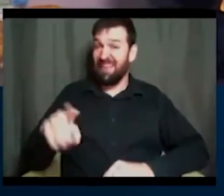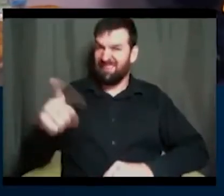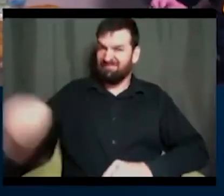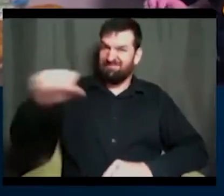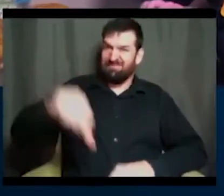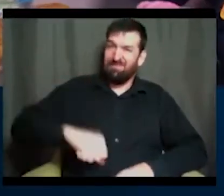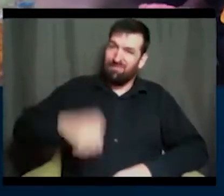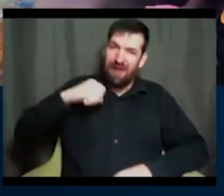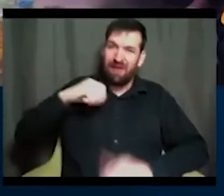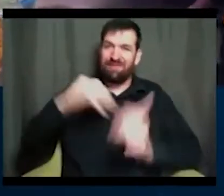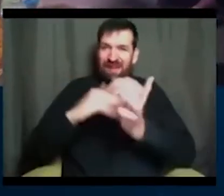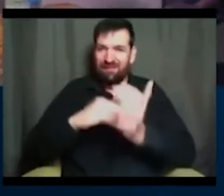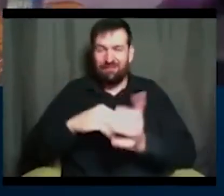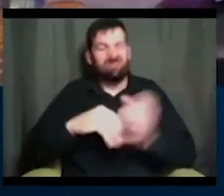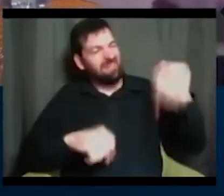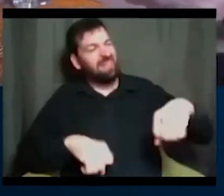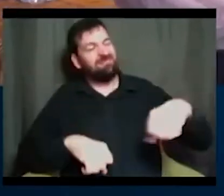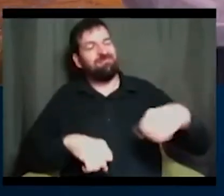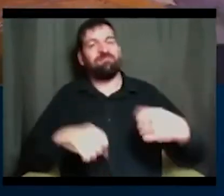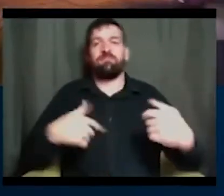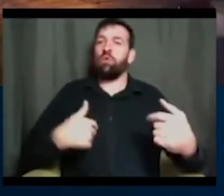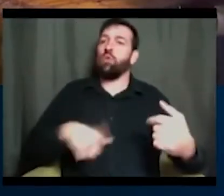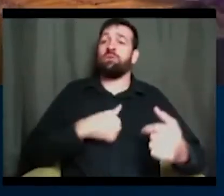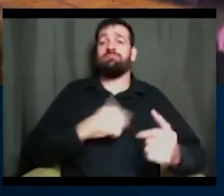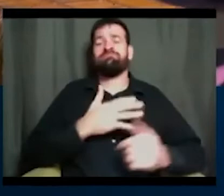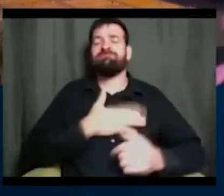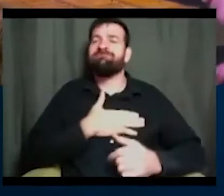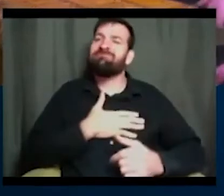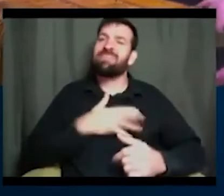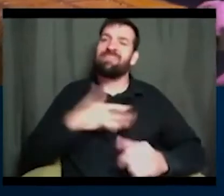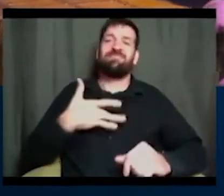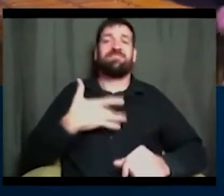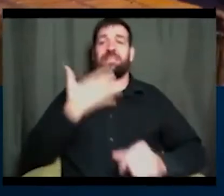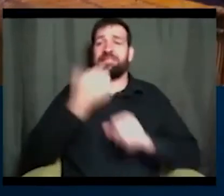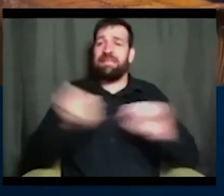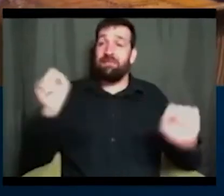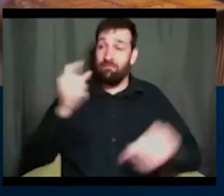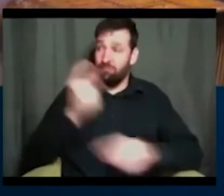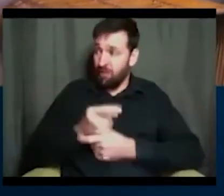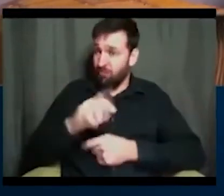you? Yeah. And we're so grateful to feel safe, right, Russell? Yeah.